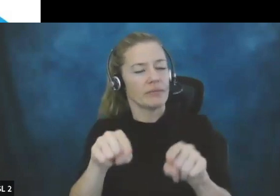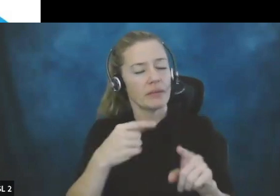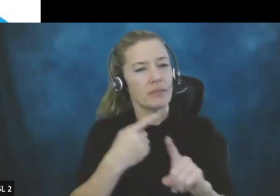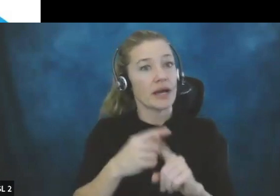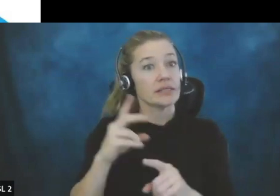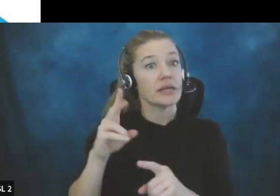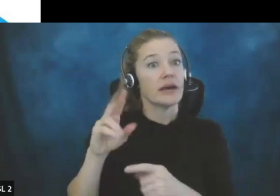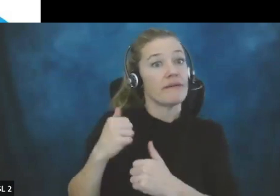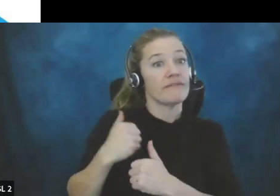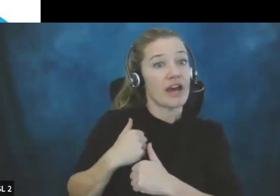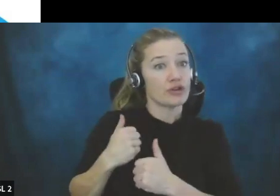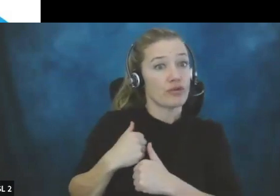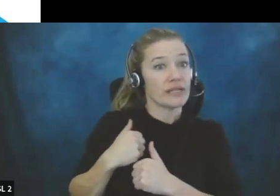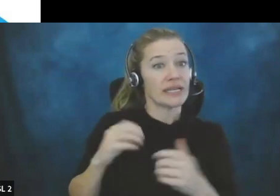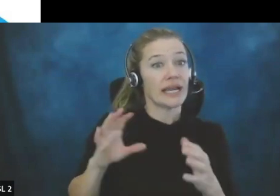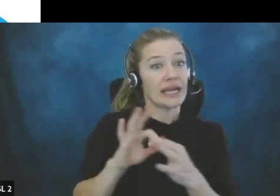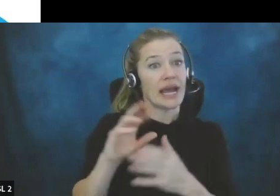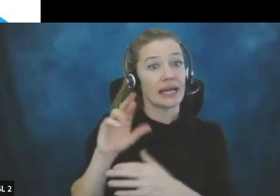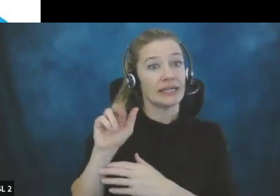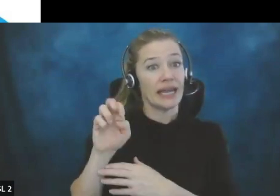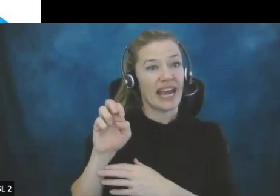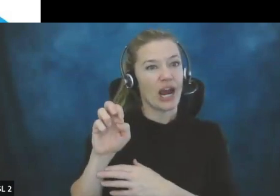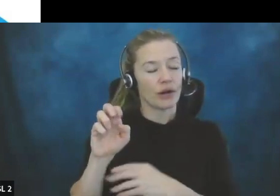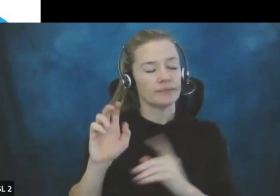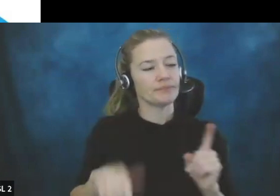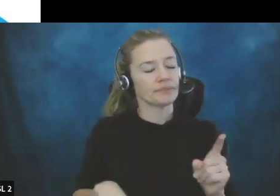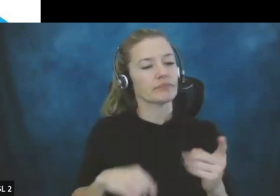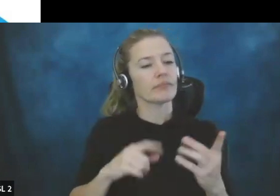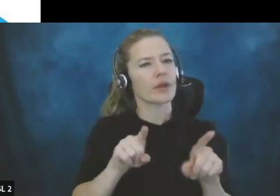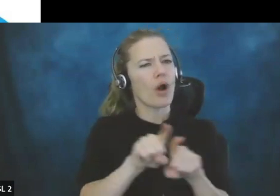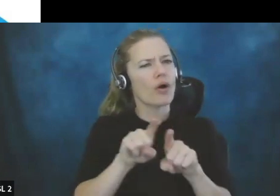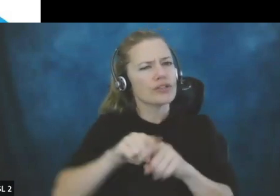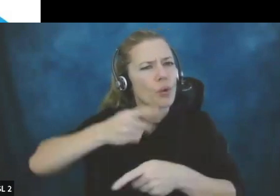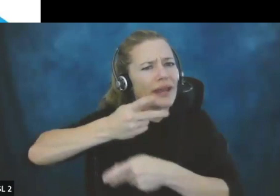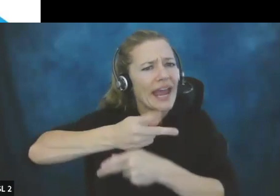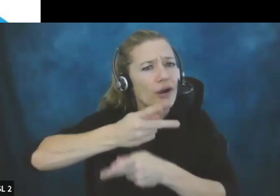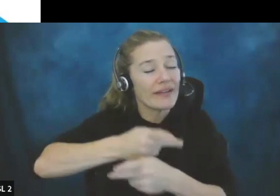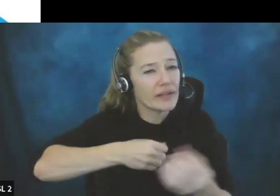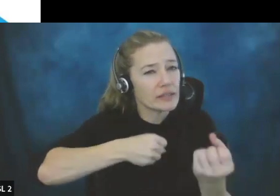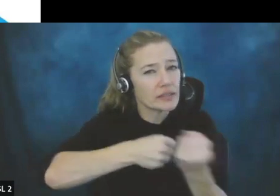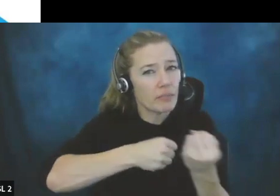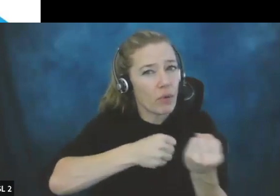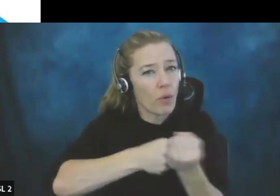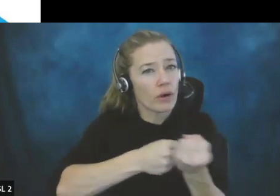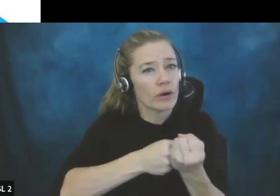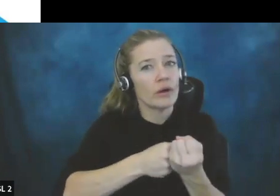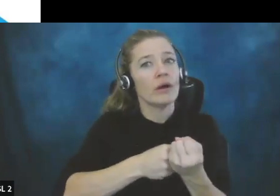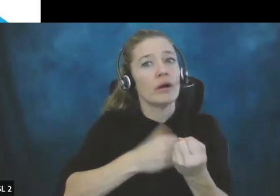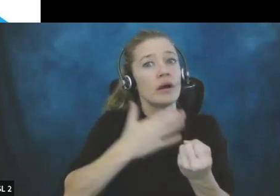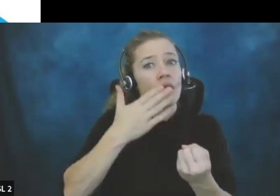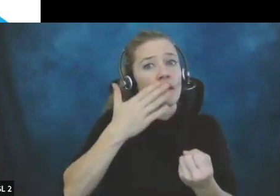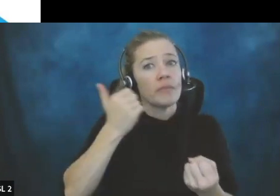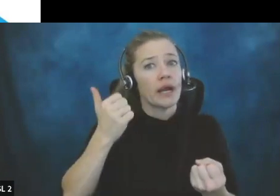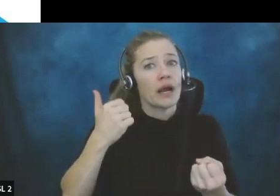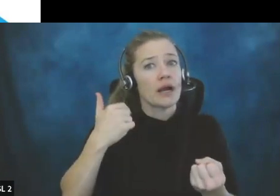as veterans-directed care, which is newer on the West Coast. It also includes caregiving support, and we center, because we